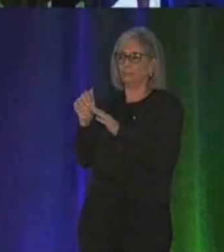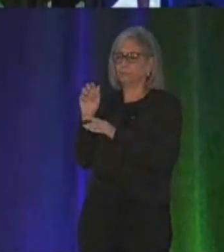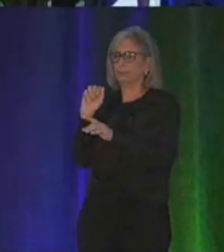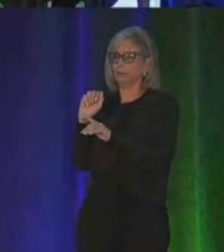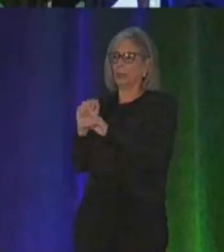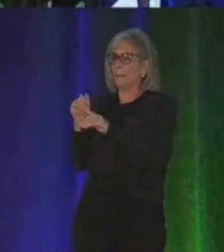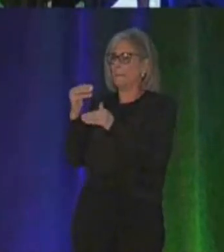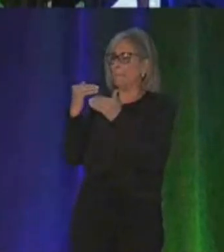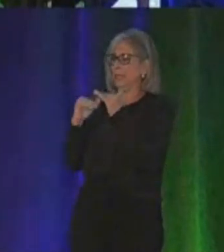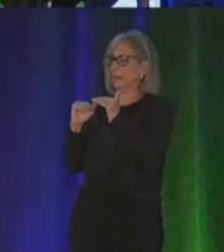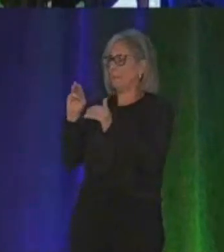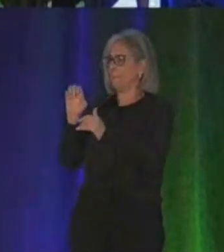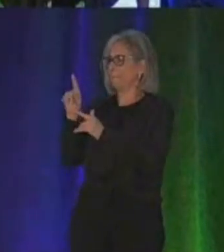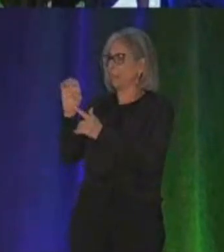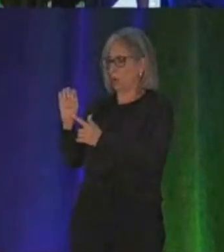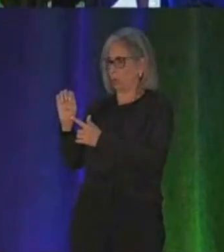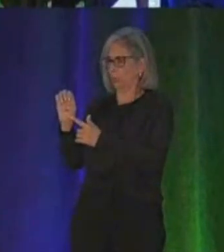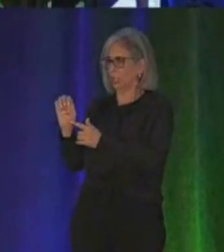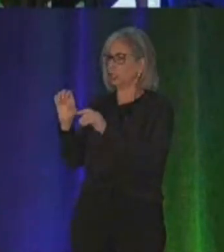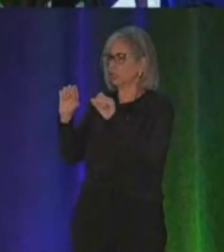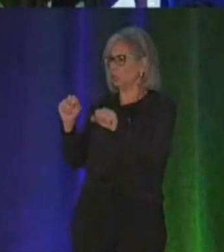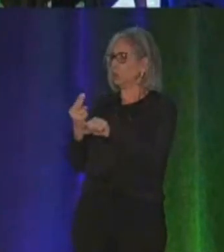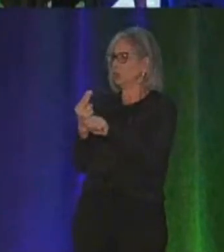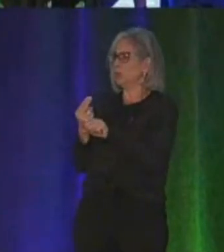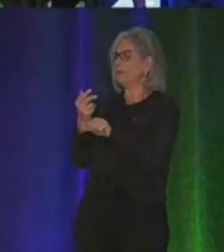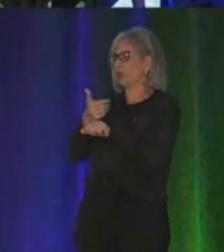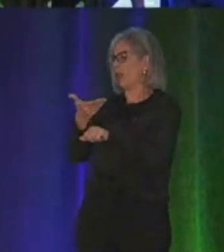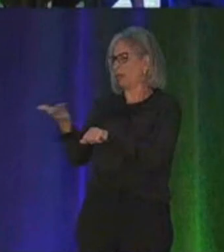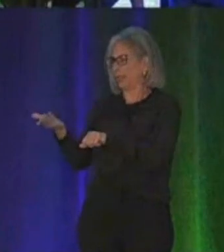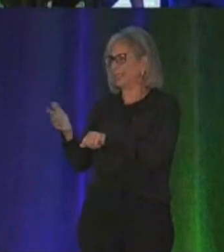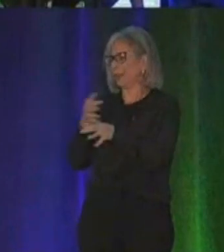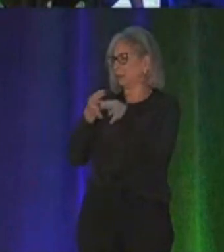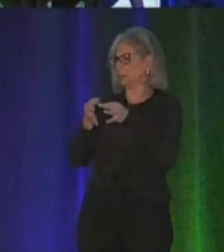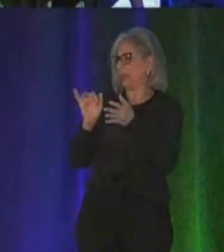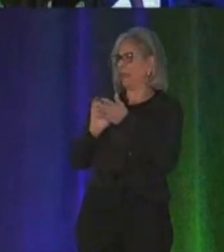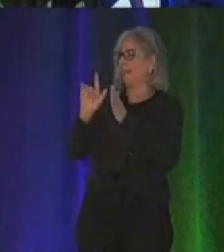minimal mode, which lets you do a few other things, and I'll get into that in a little bit.